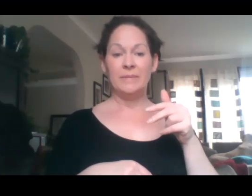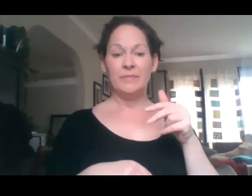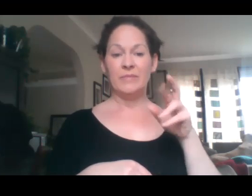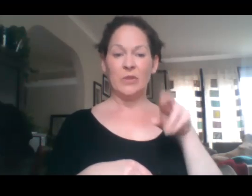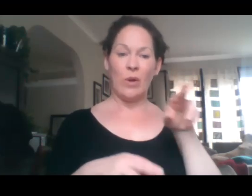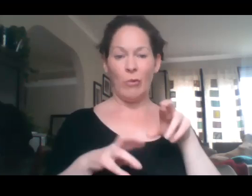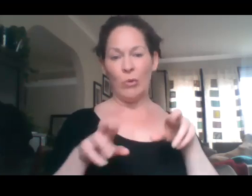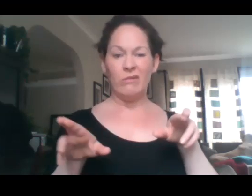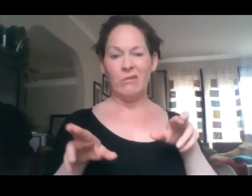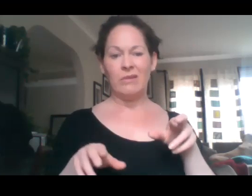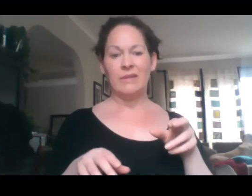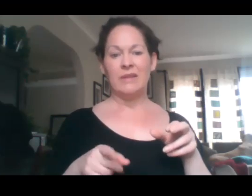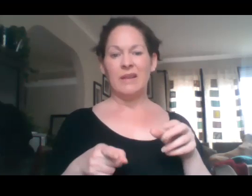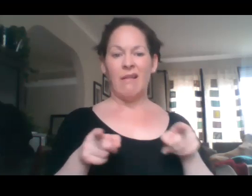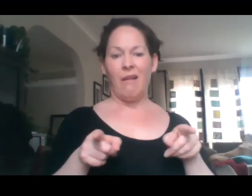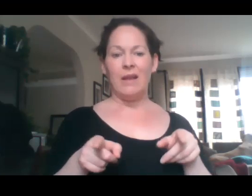right?